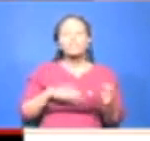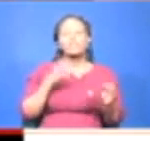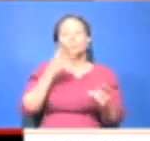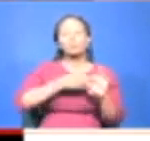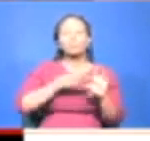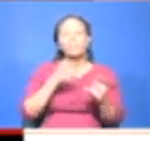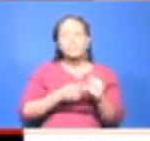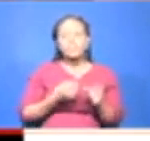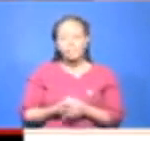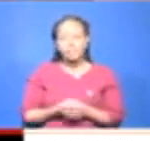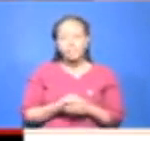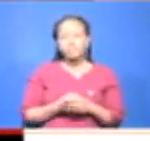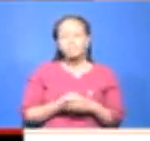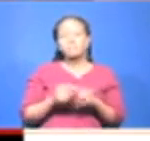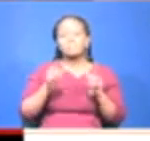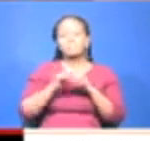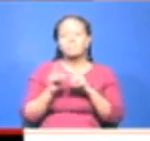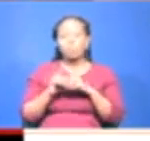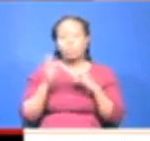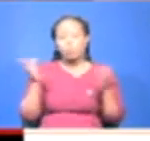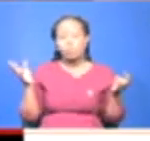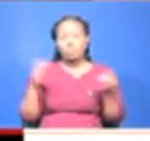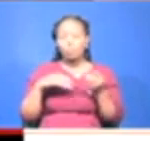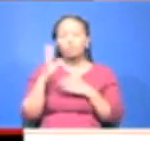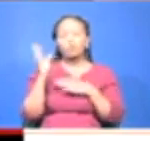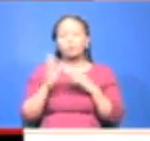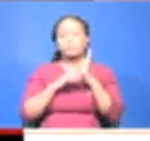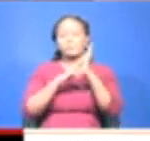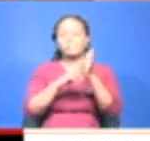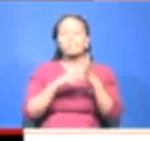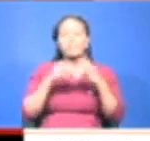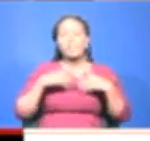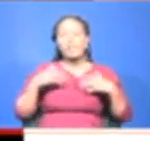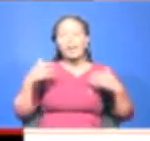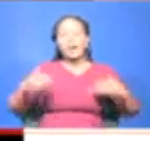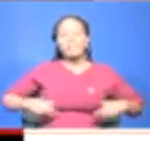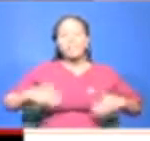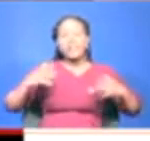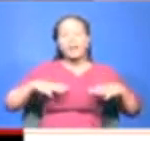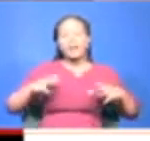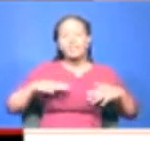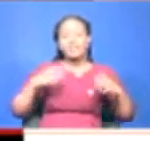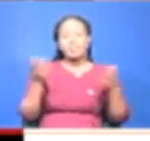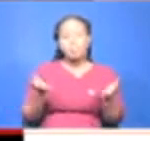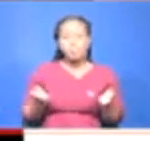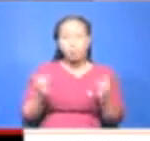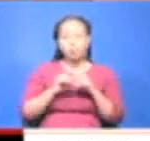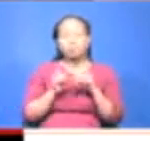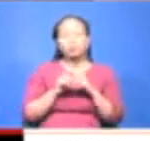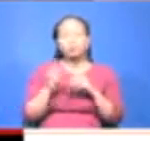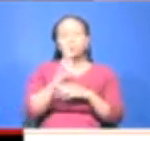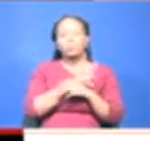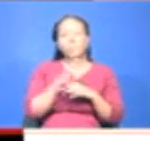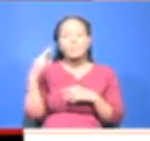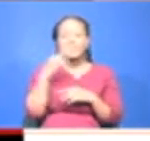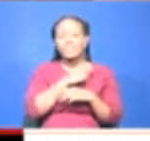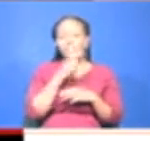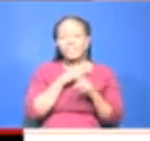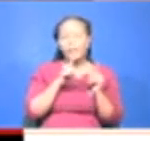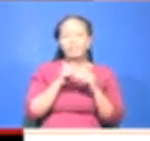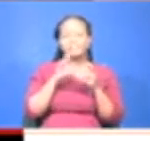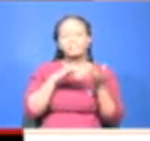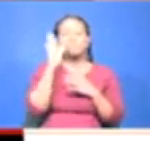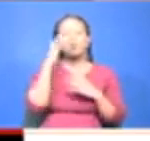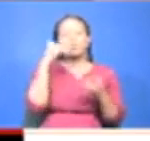too. And what incentives do we give young people to bite the bullet, take the risks, and get involved more in agriculture?